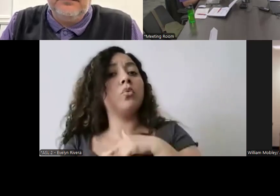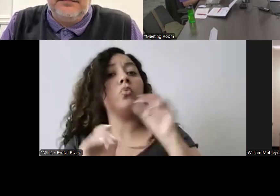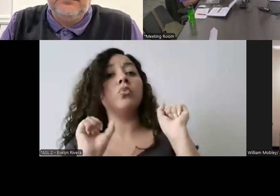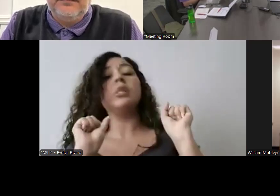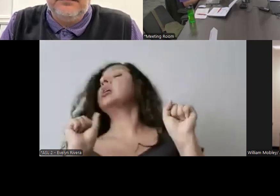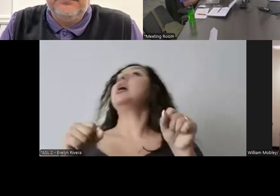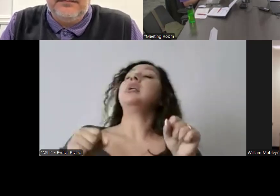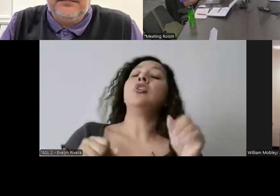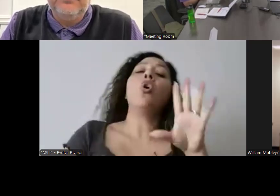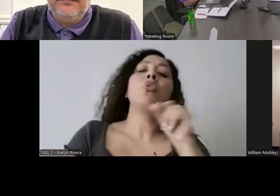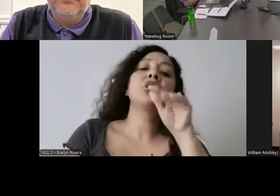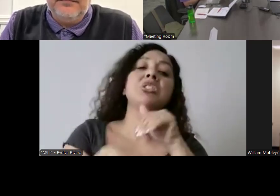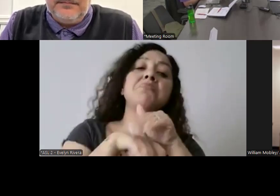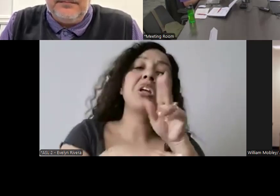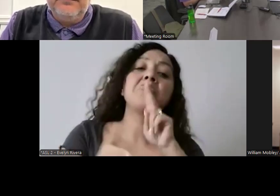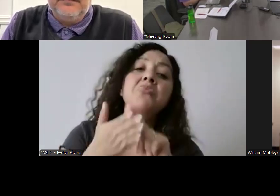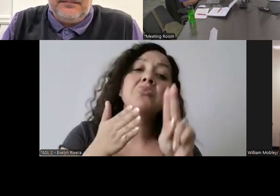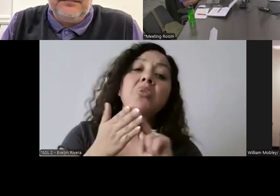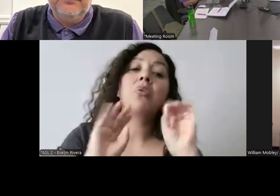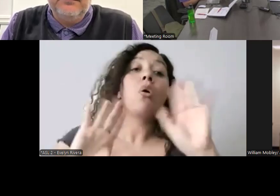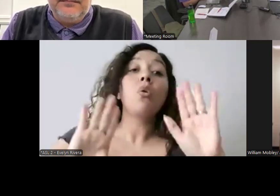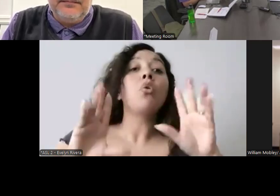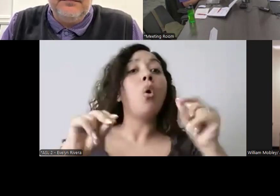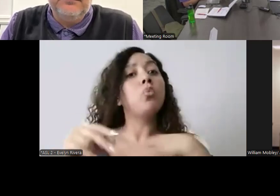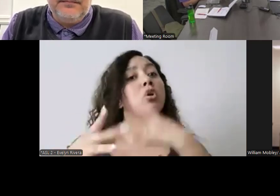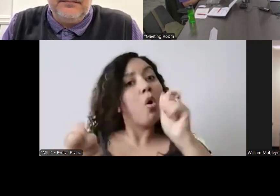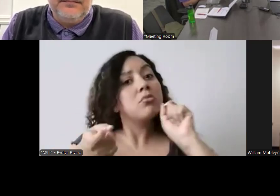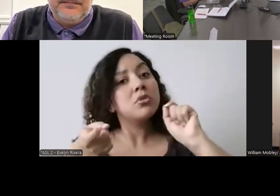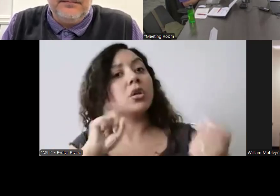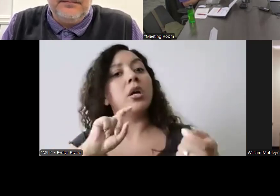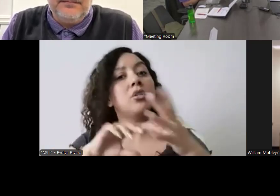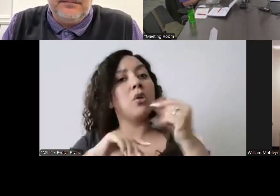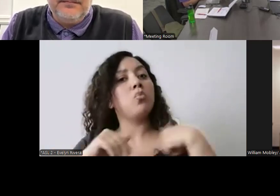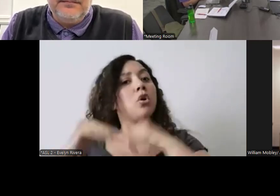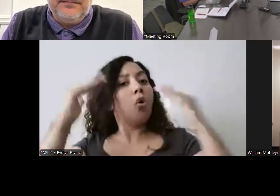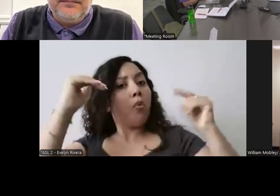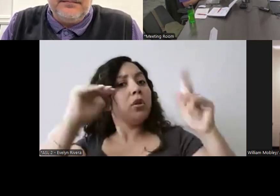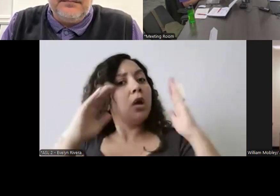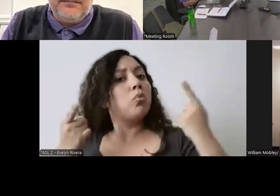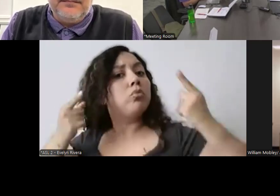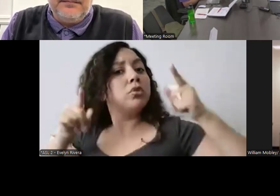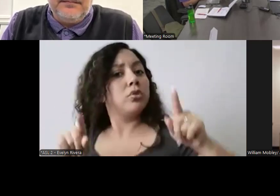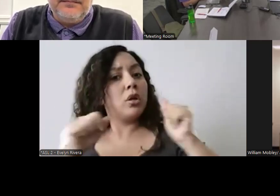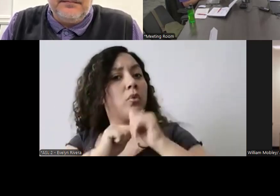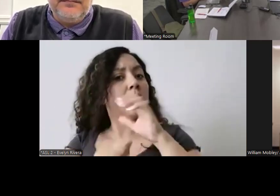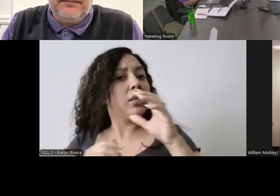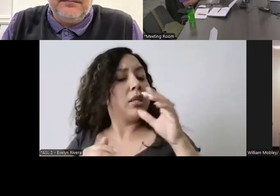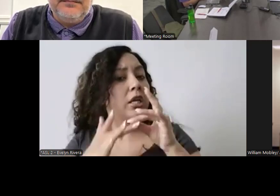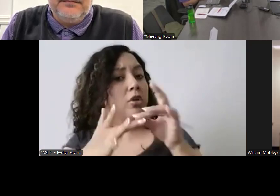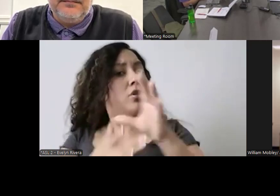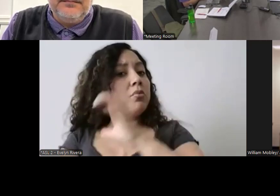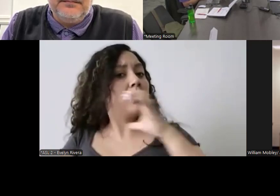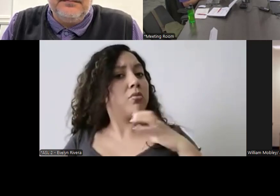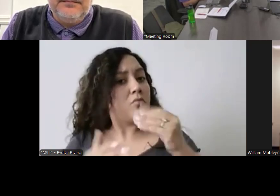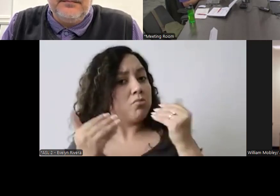we're sending them a note, we really want something significant to happen, and we're hoping that they'll engage the leadership of this committee in moving it